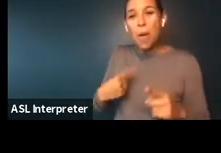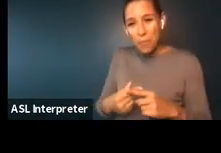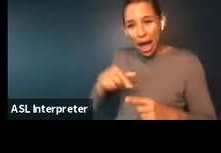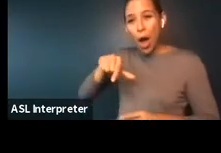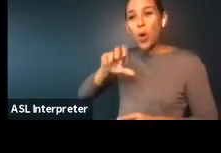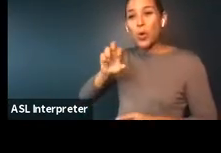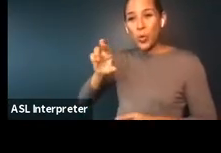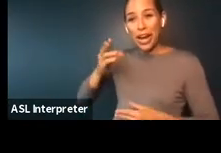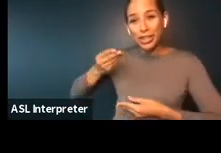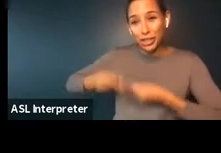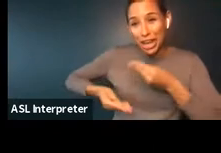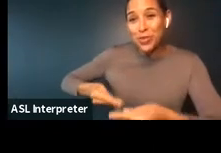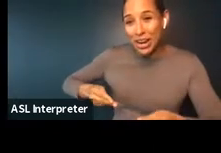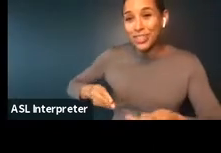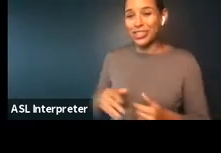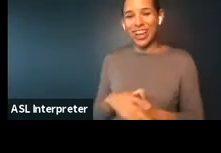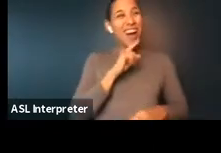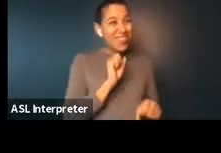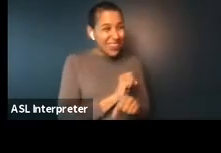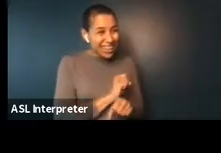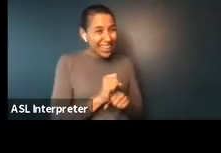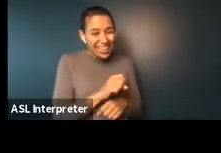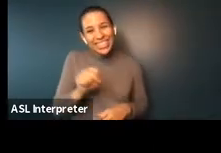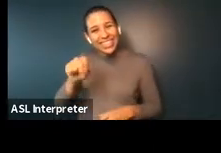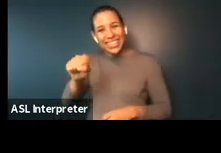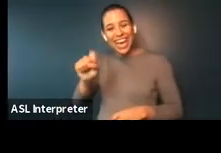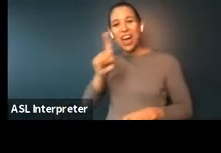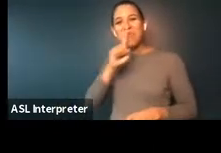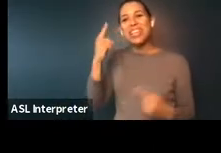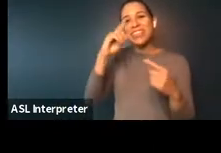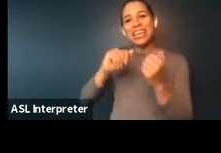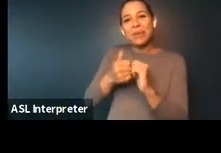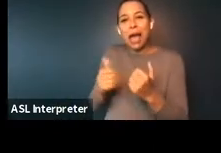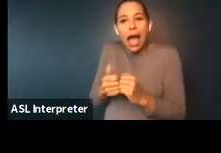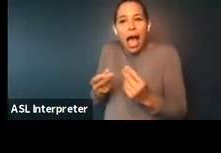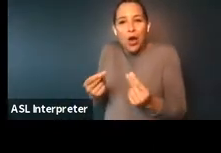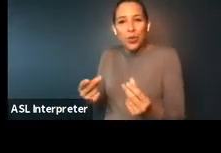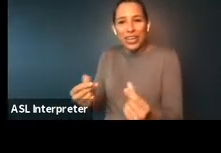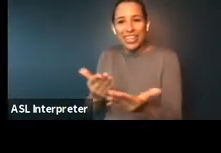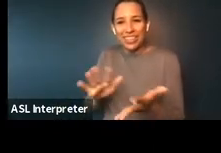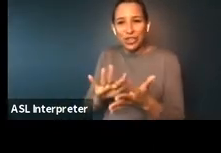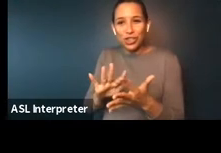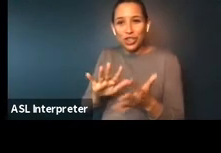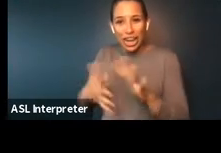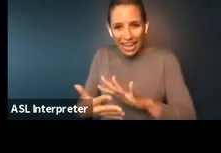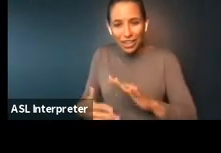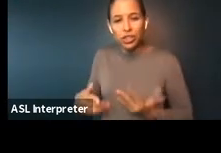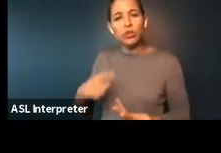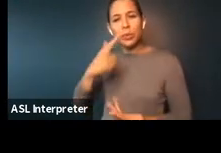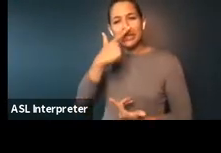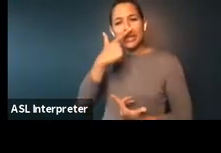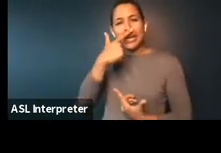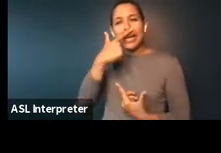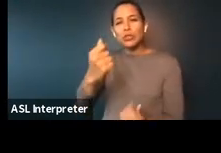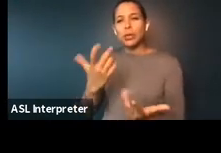generations, but just sort of thinking about like, you know, like how quickly things change, right? And sort of, so it's, I feel like there's an interesting tension when we're thinking about